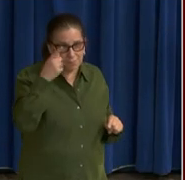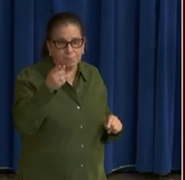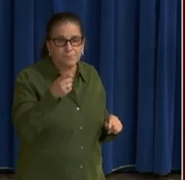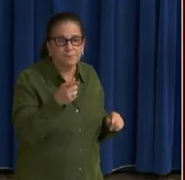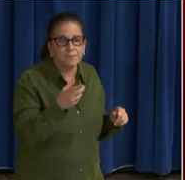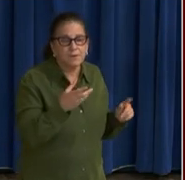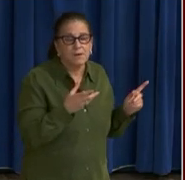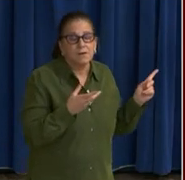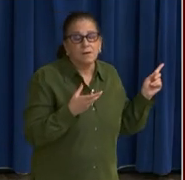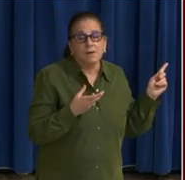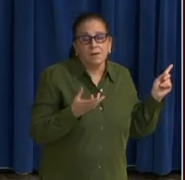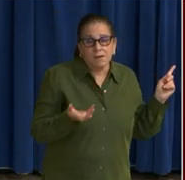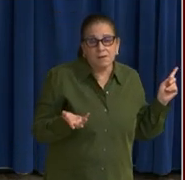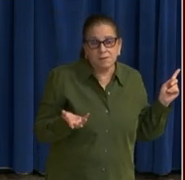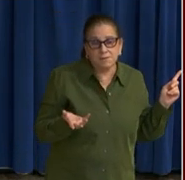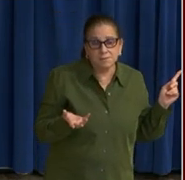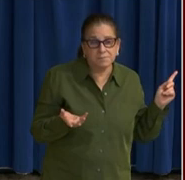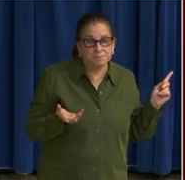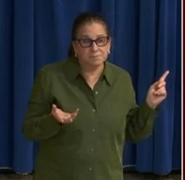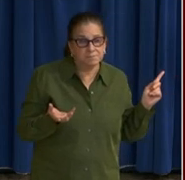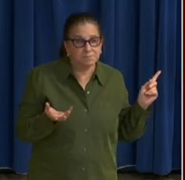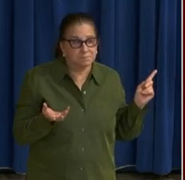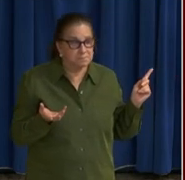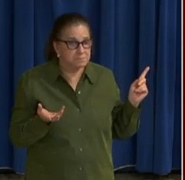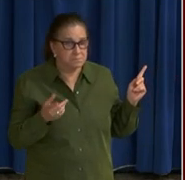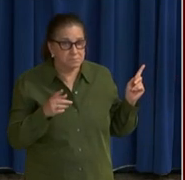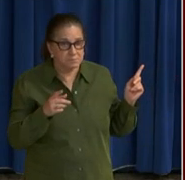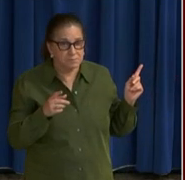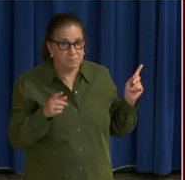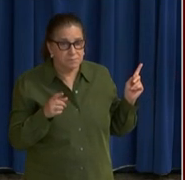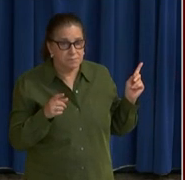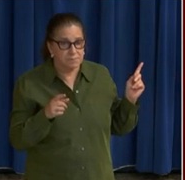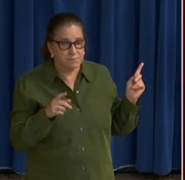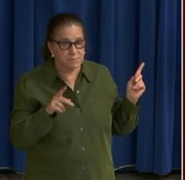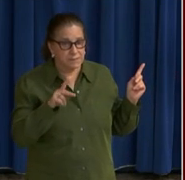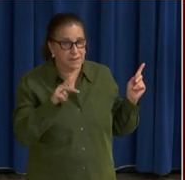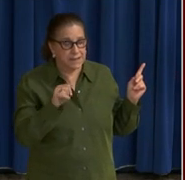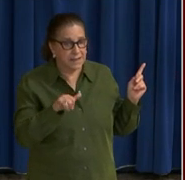thought Kay was trying to throw the weapon away? No.